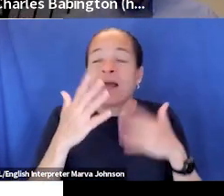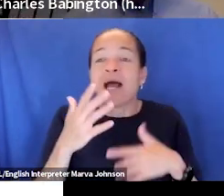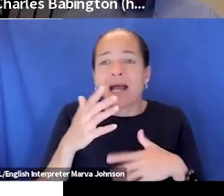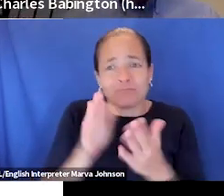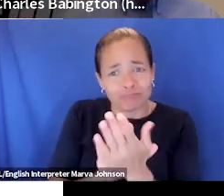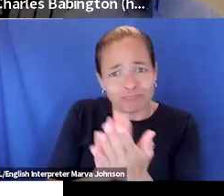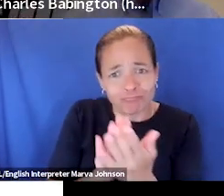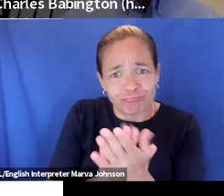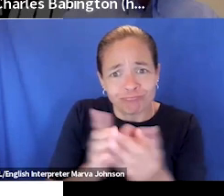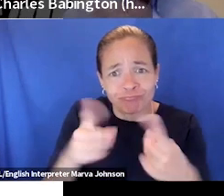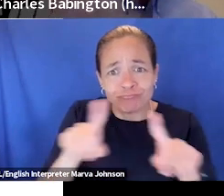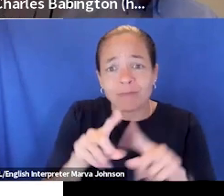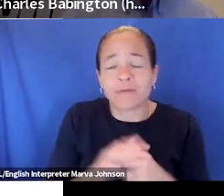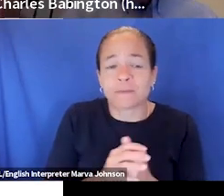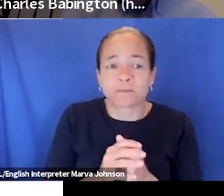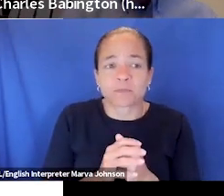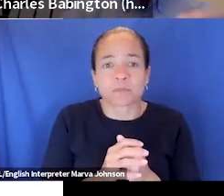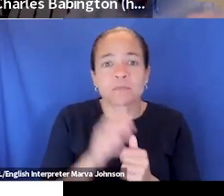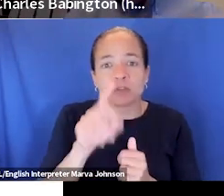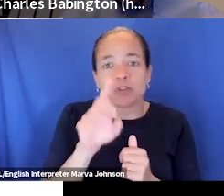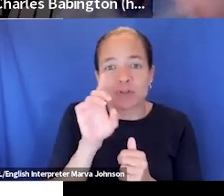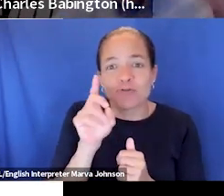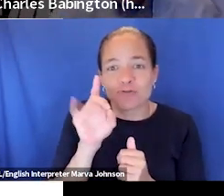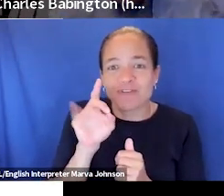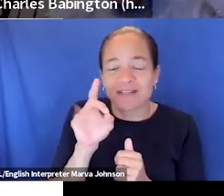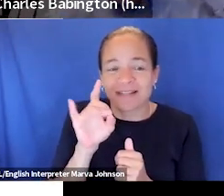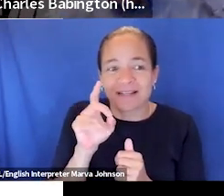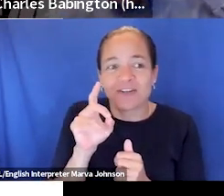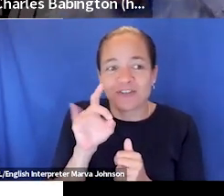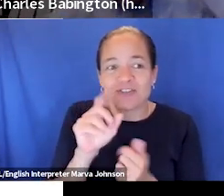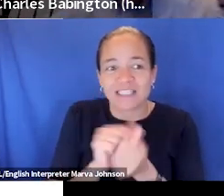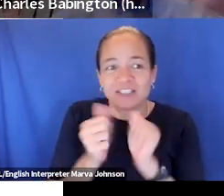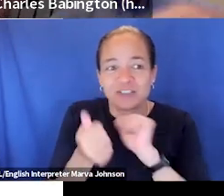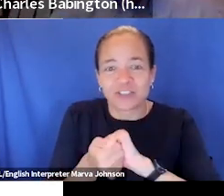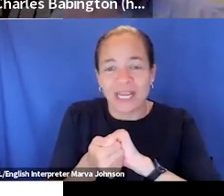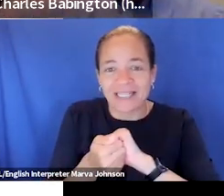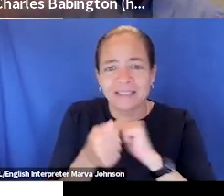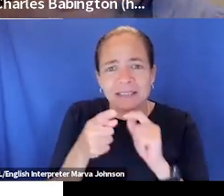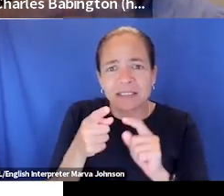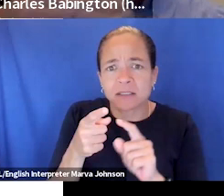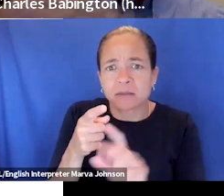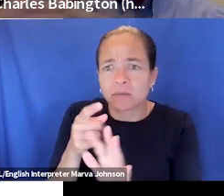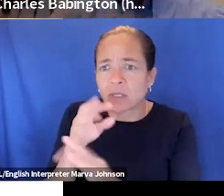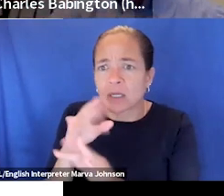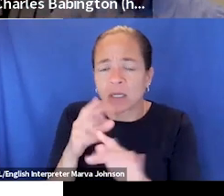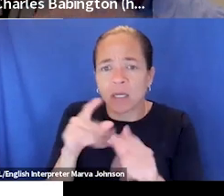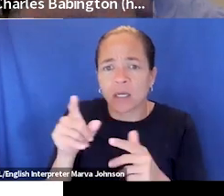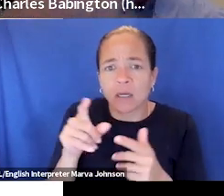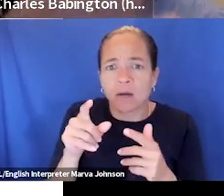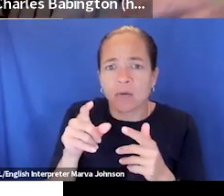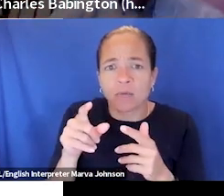you changed the whether you put it first or not. I like that, Robin, and I think Peter too. All of you, or at least two of